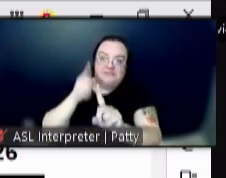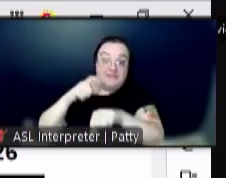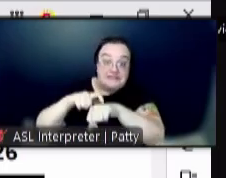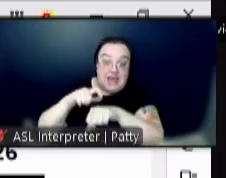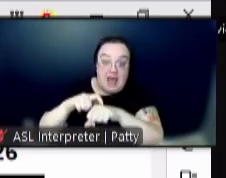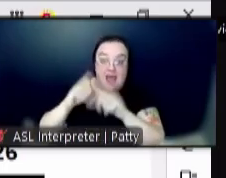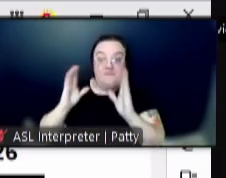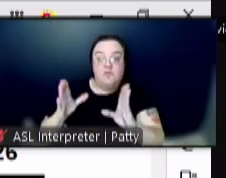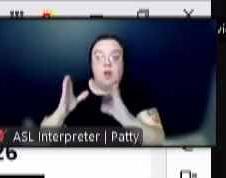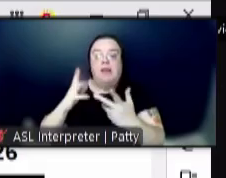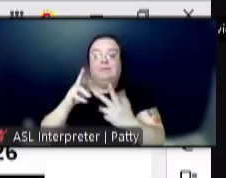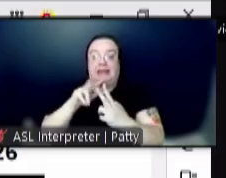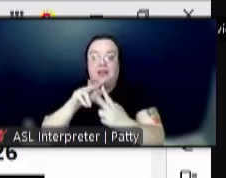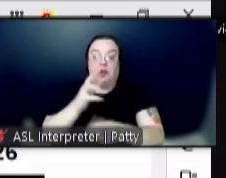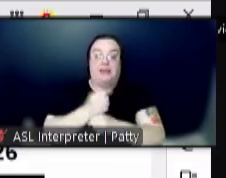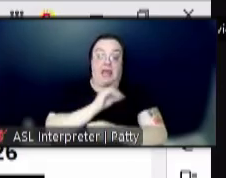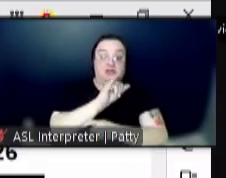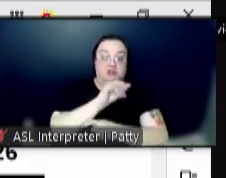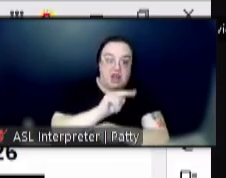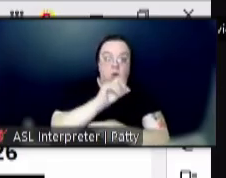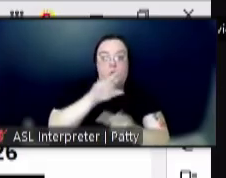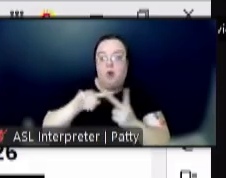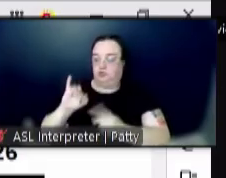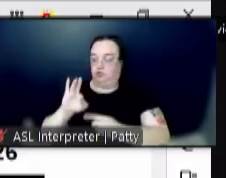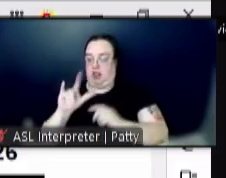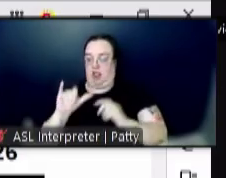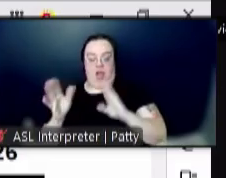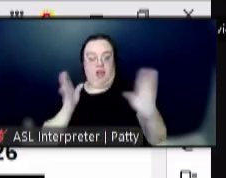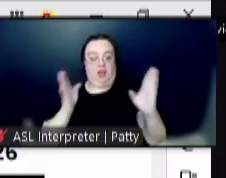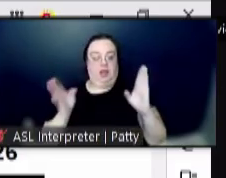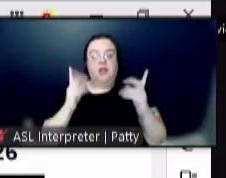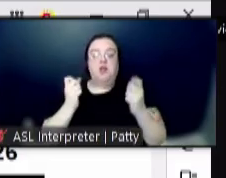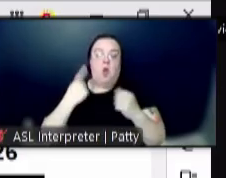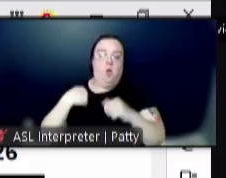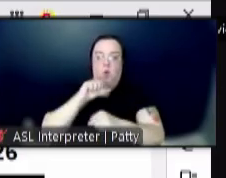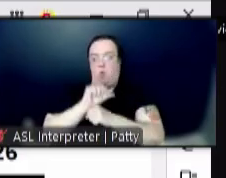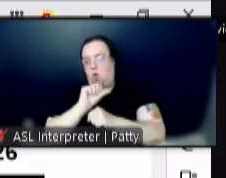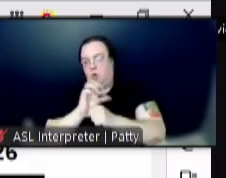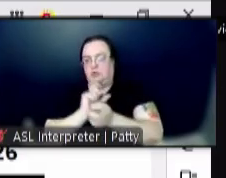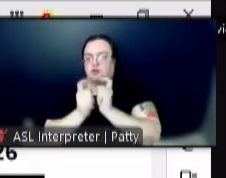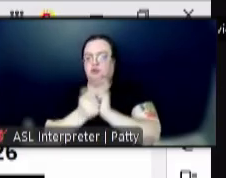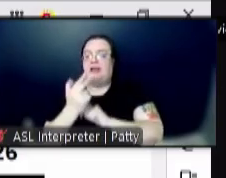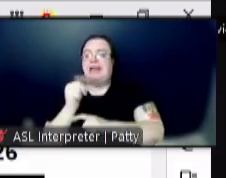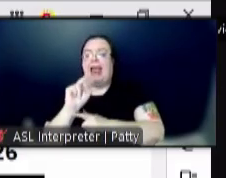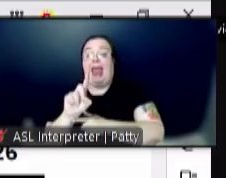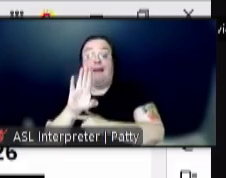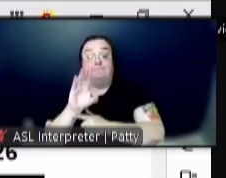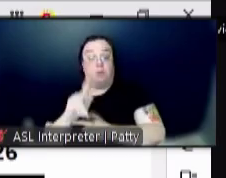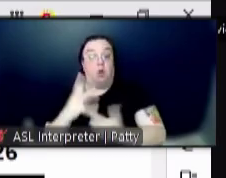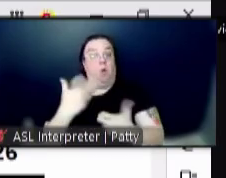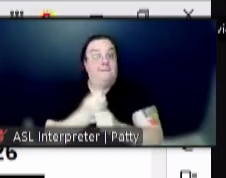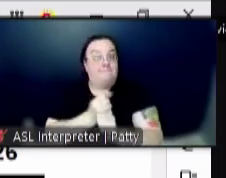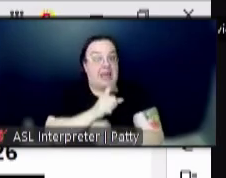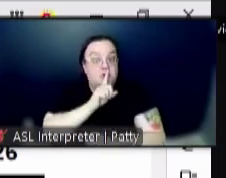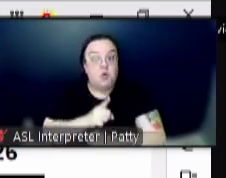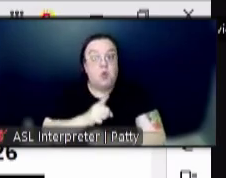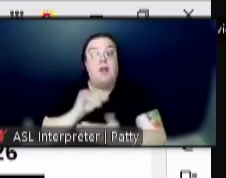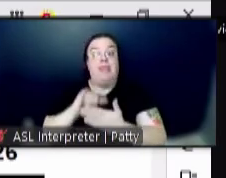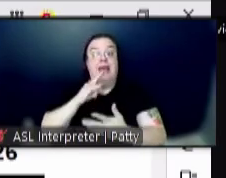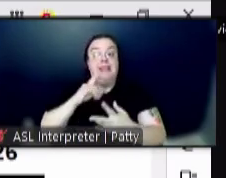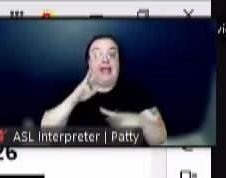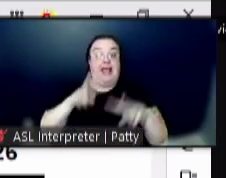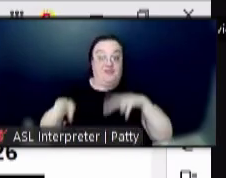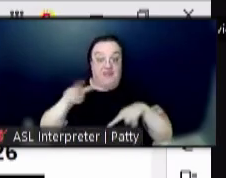January or you get it in July. So we're working to change the handbook to ensure that evaluations are